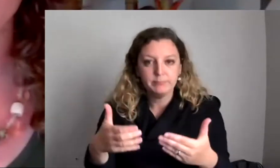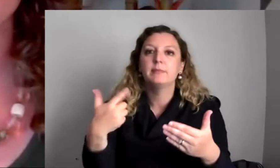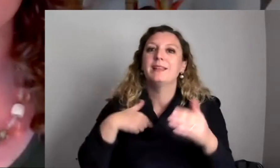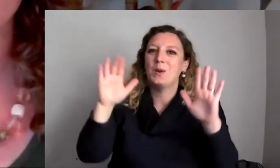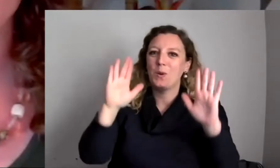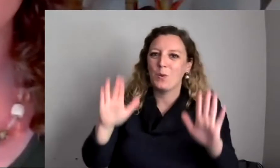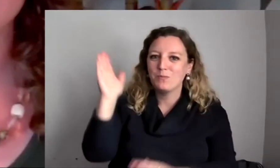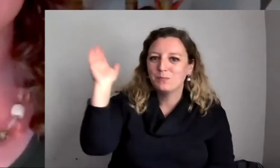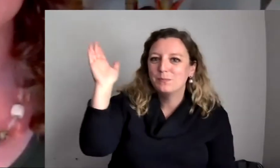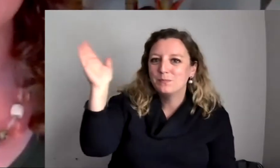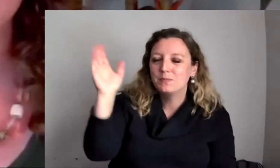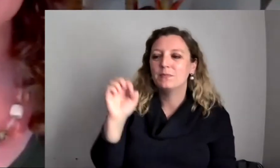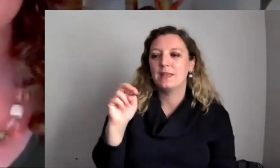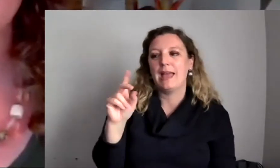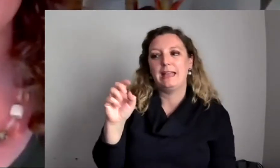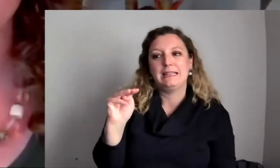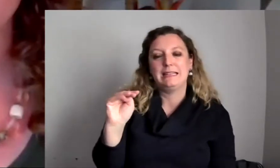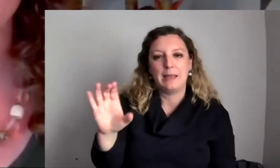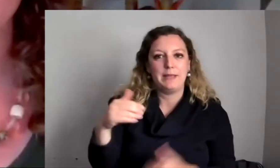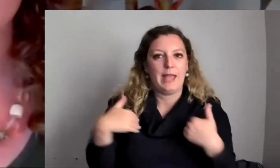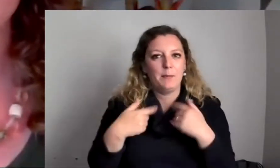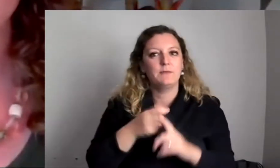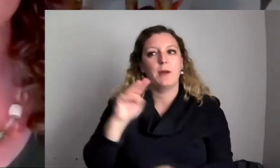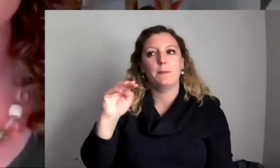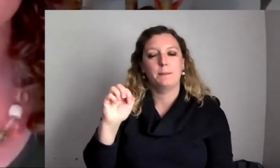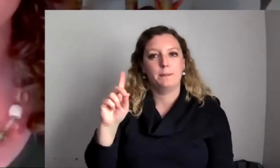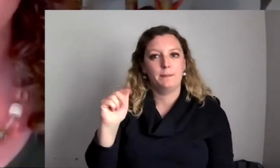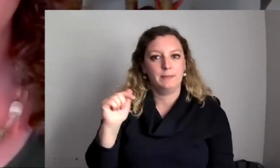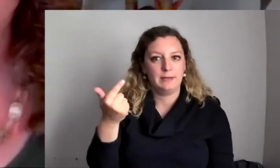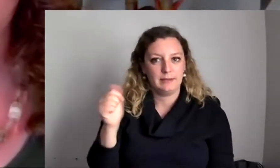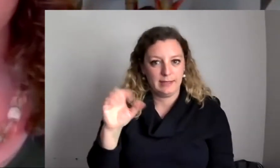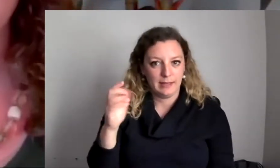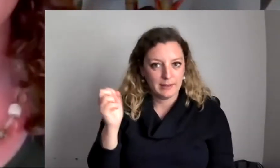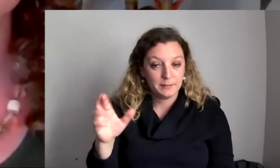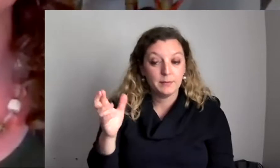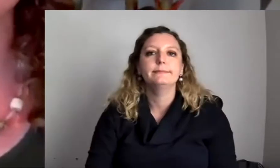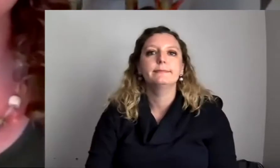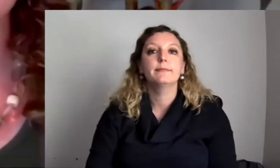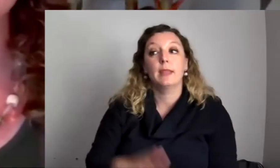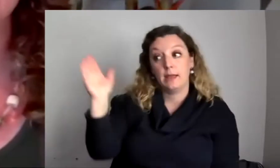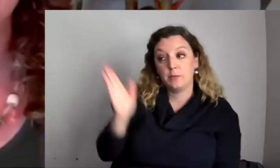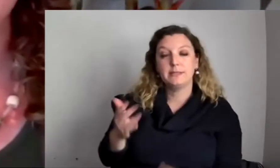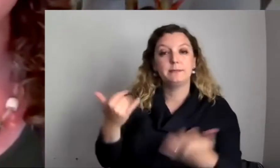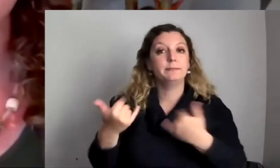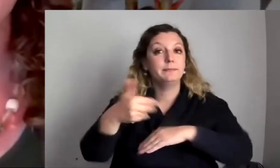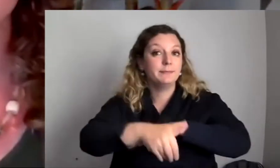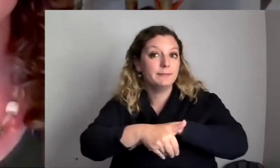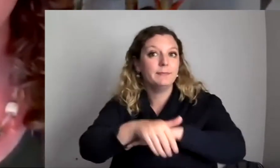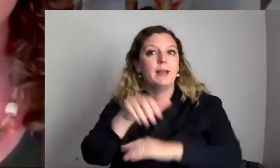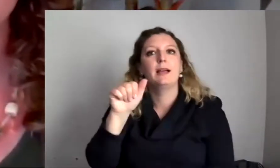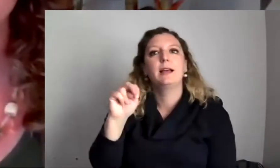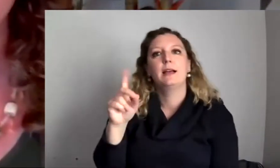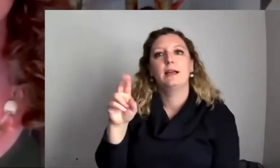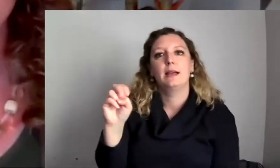our wonderful presentation, Endemic Animals of Madagascar. Our presenter tonight is